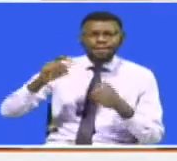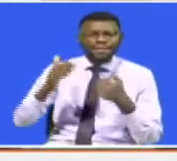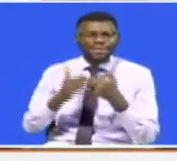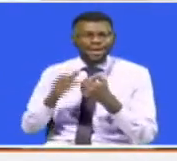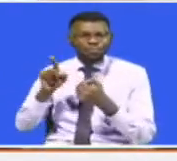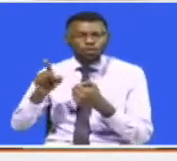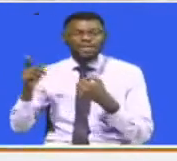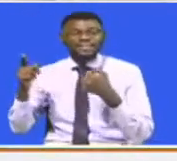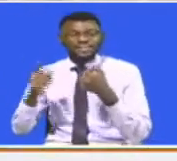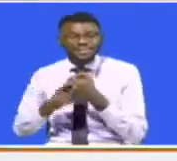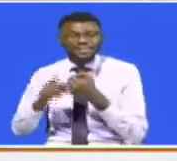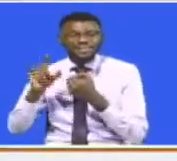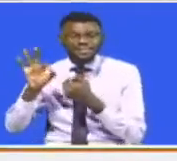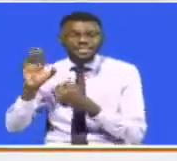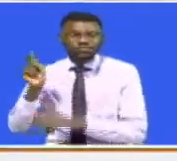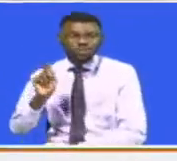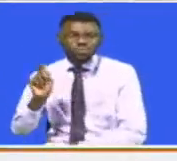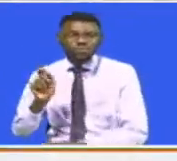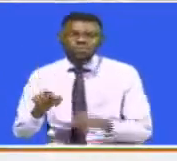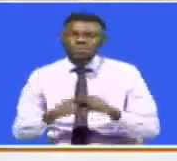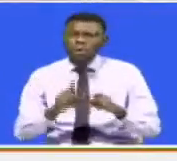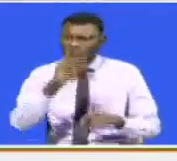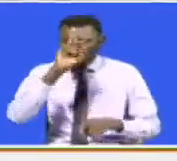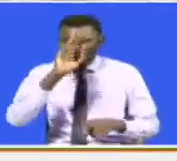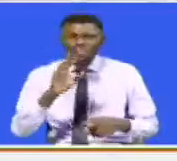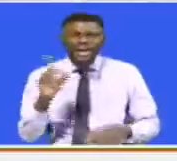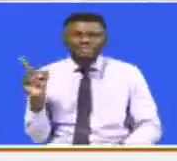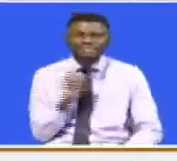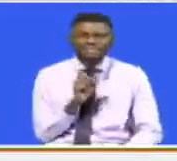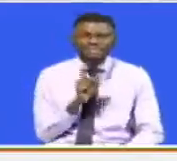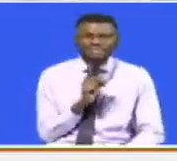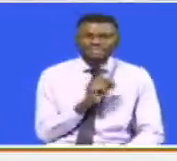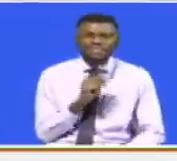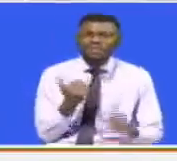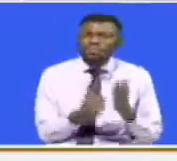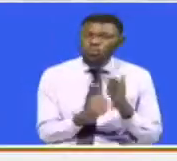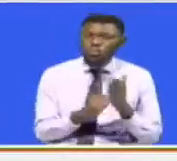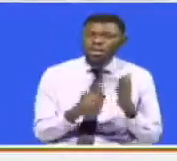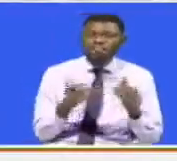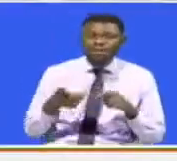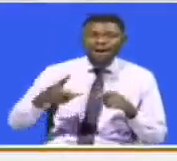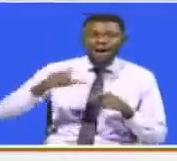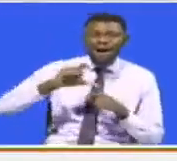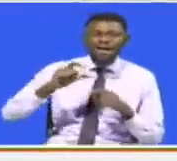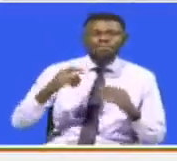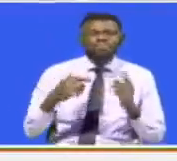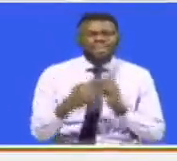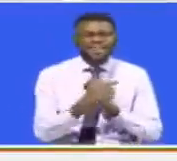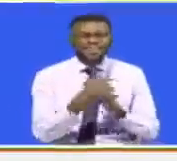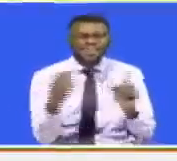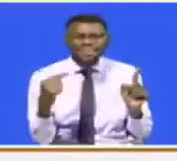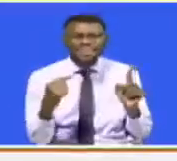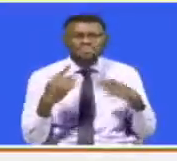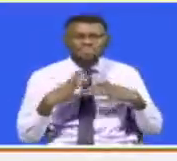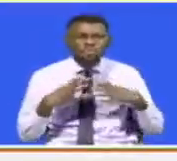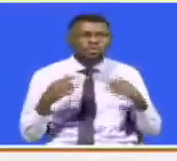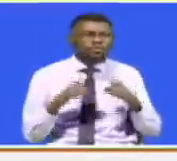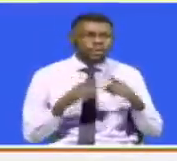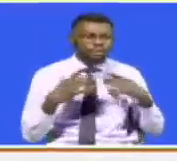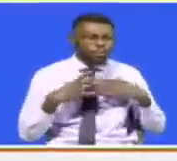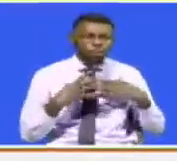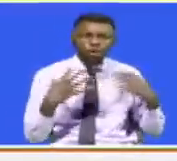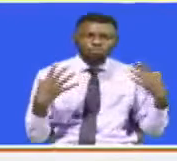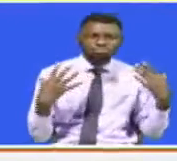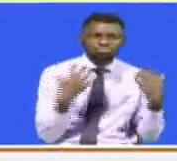9.63 trillion. Police brutality has also been noted to be on the rise. Extrajudicial killings and forced